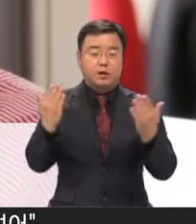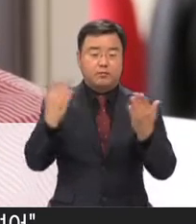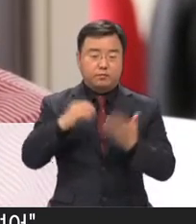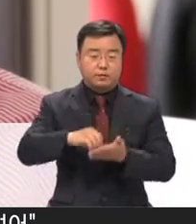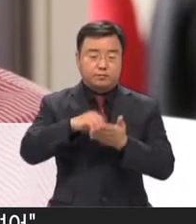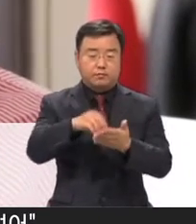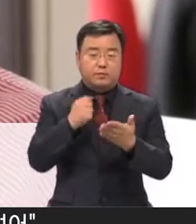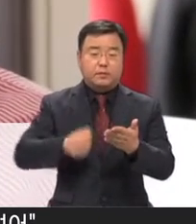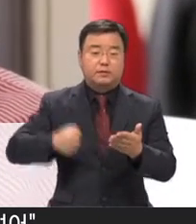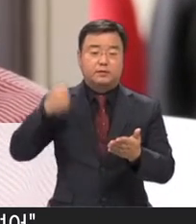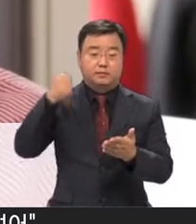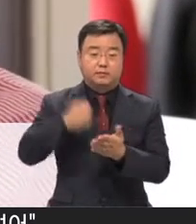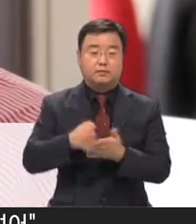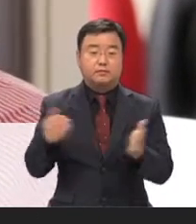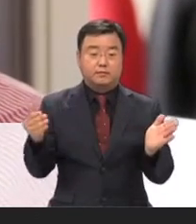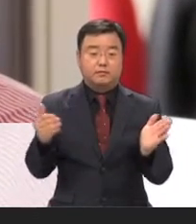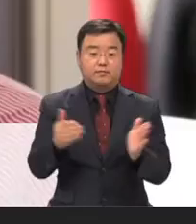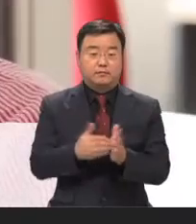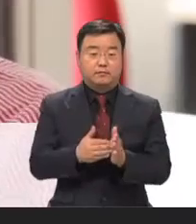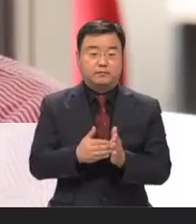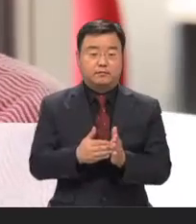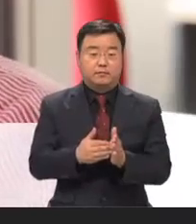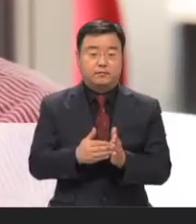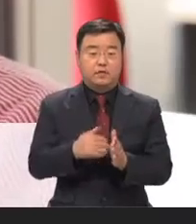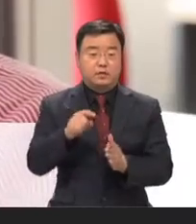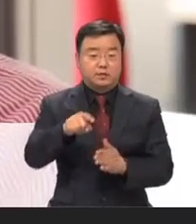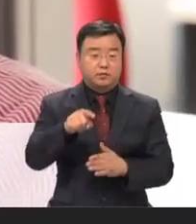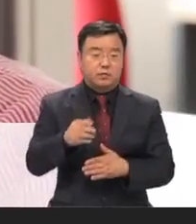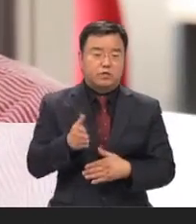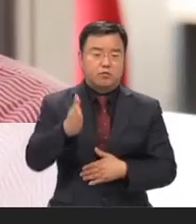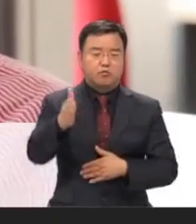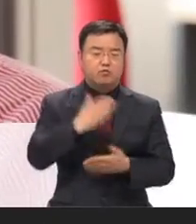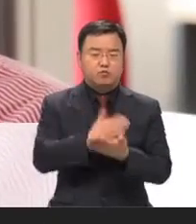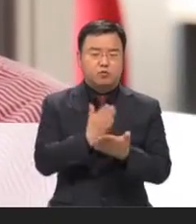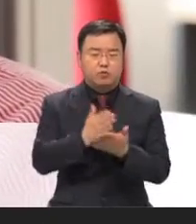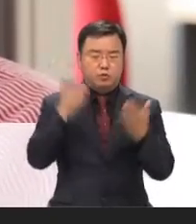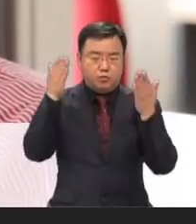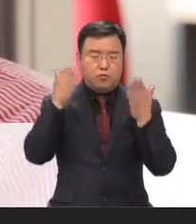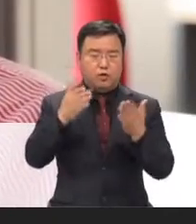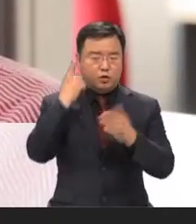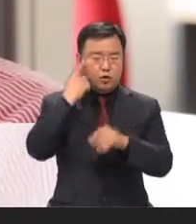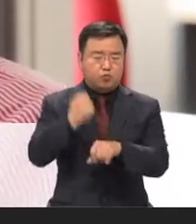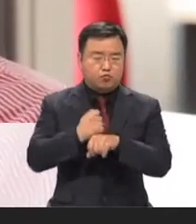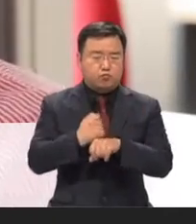more researches on collaborative design because there's no laboratory, there's no